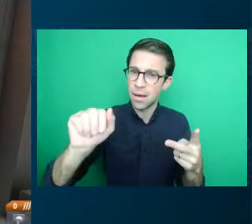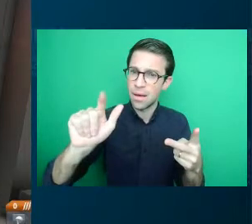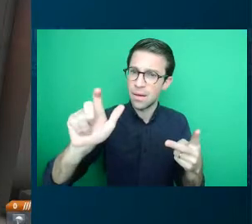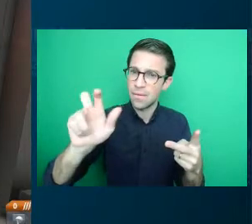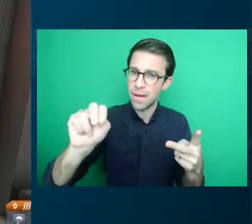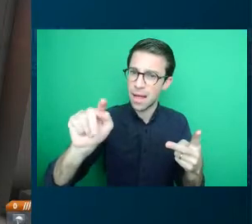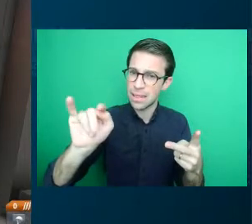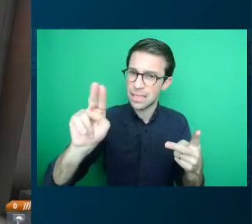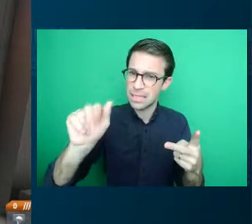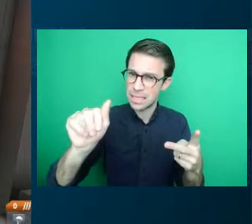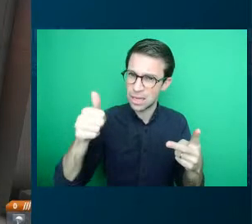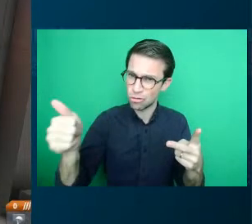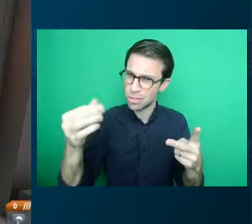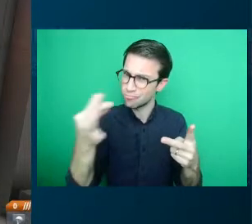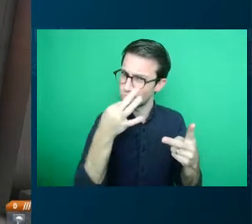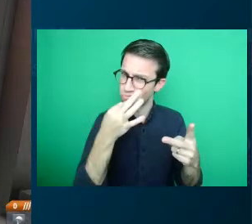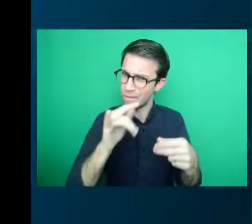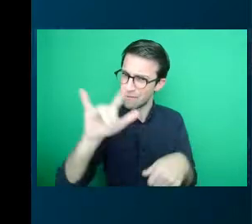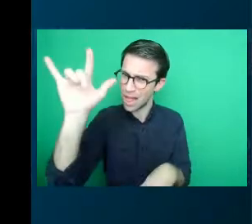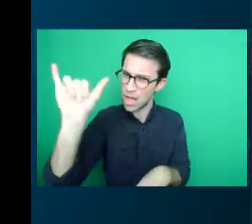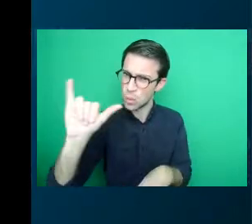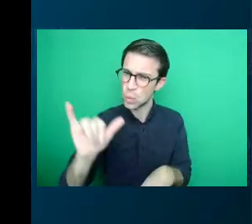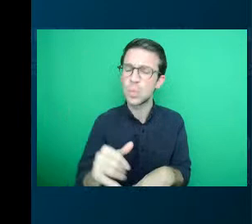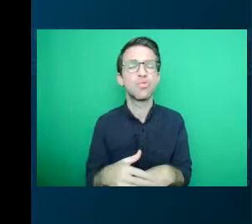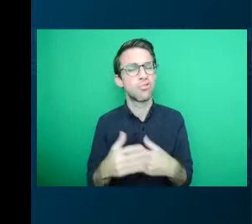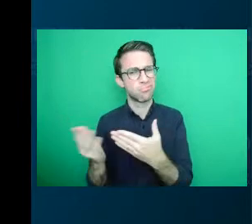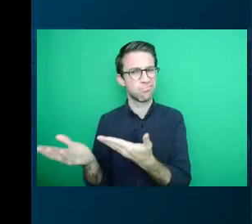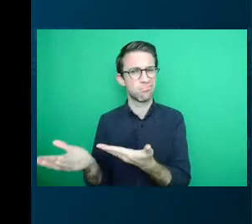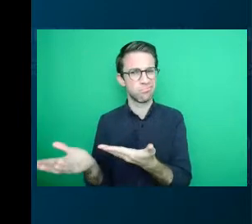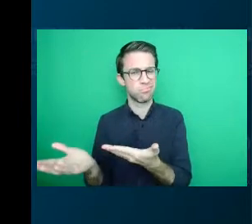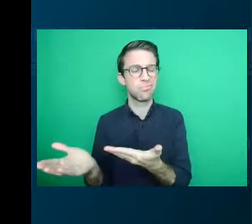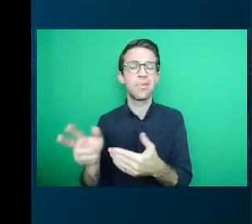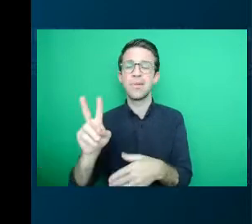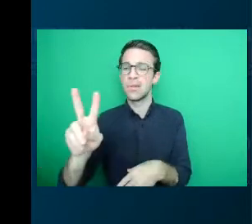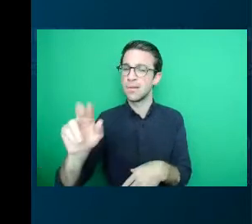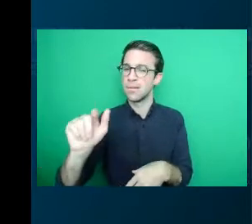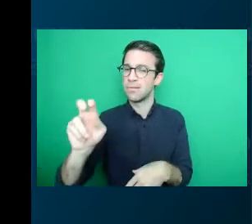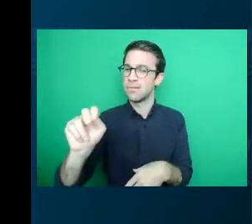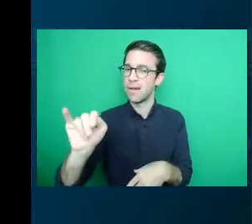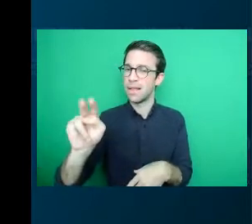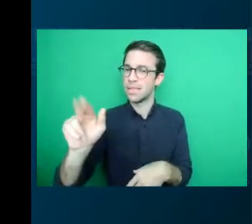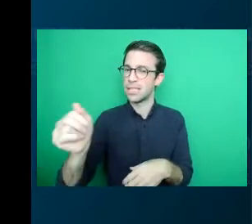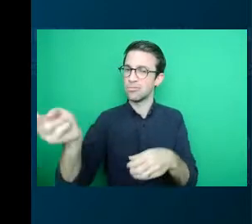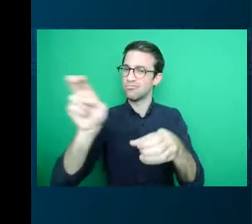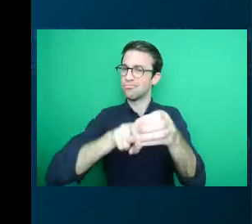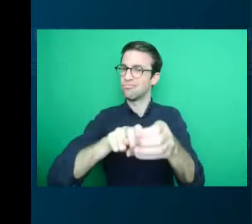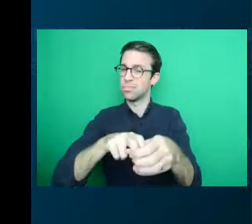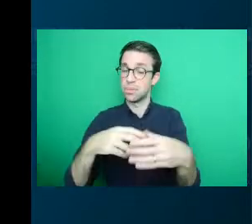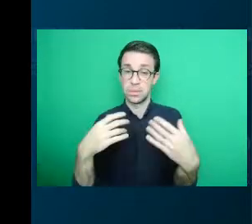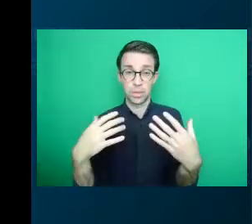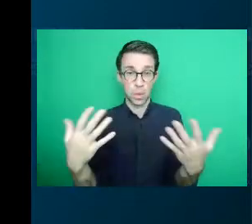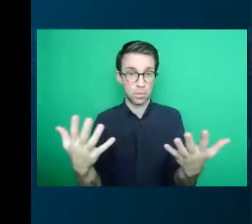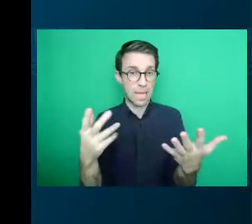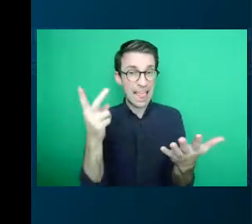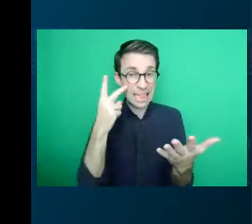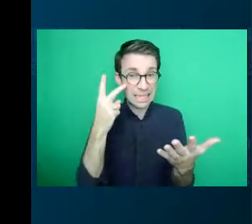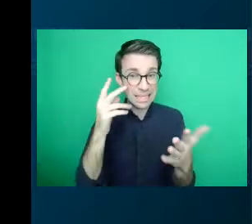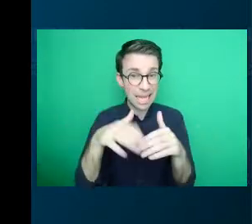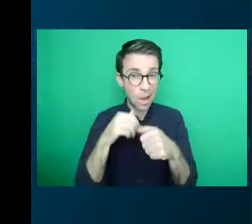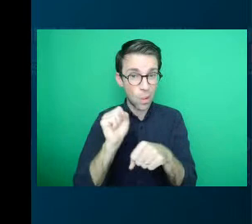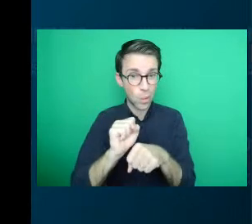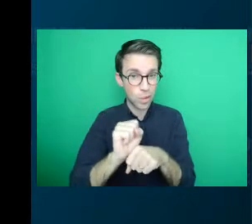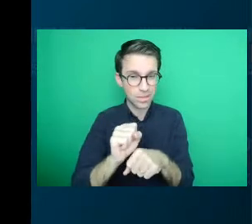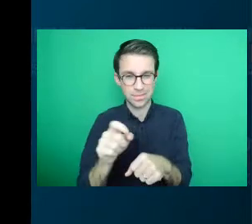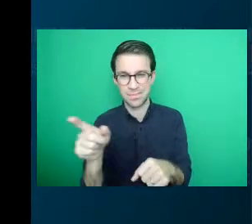put Valentina in here for this test, and we'll go ahead and launch this one more time. Let's see how this works. Yeah, it's definitely not rocket